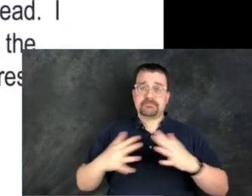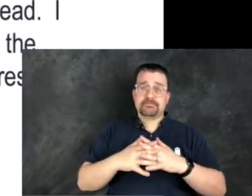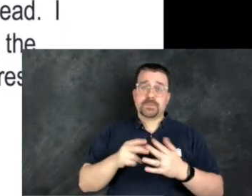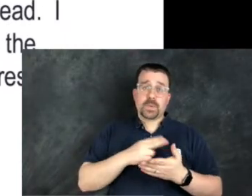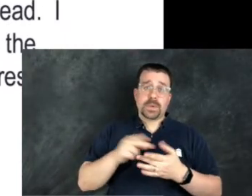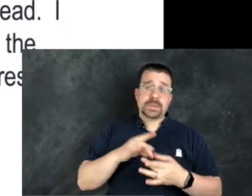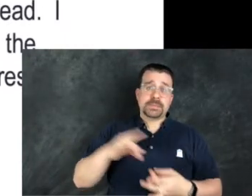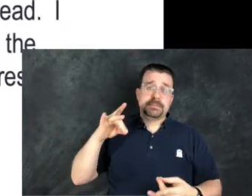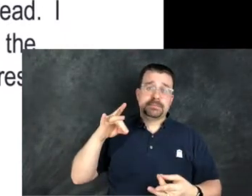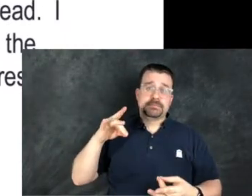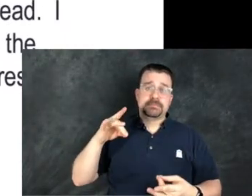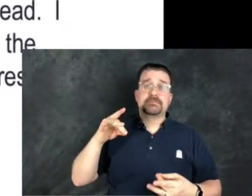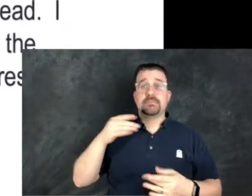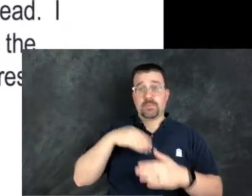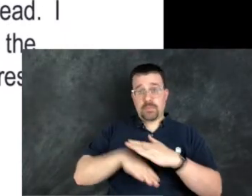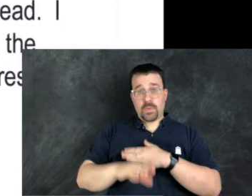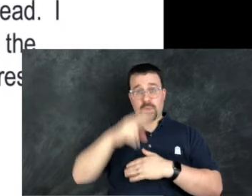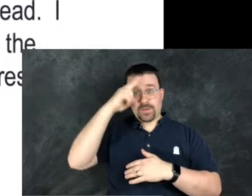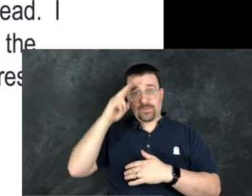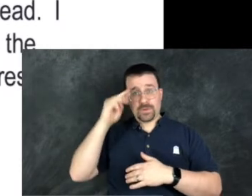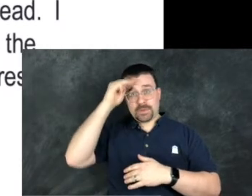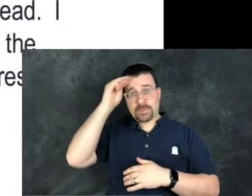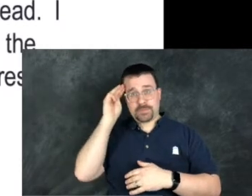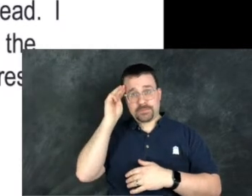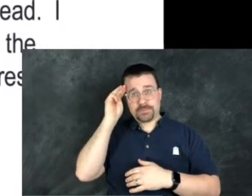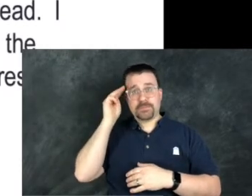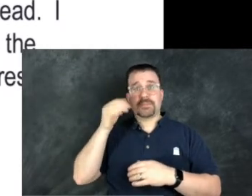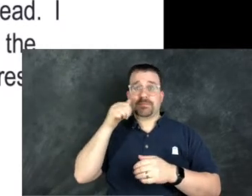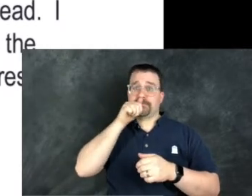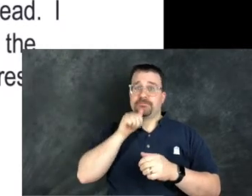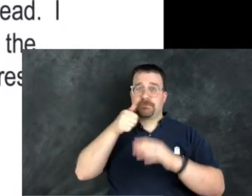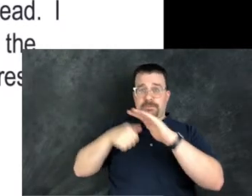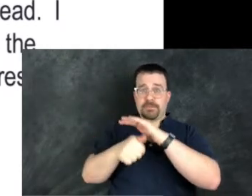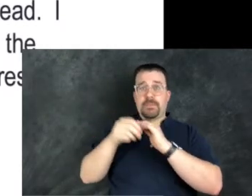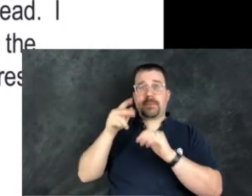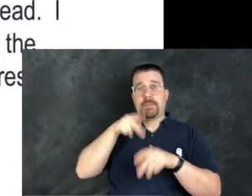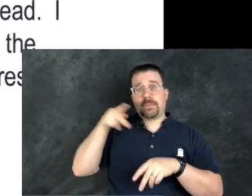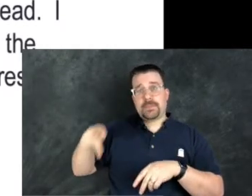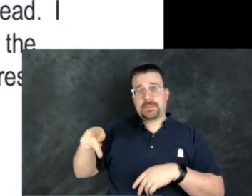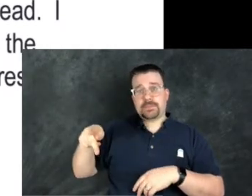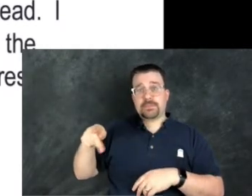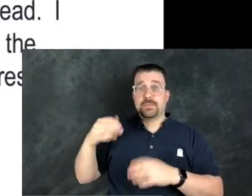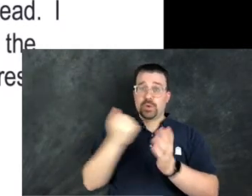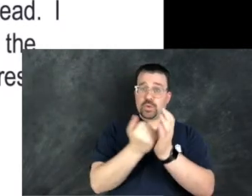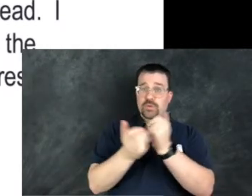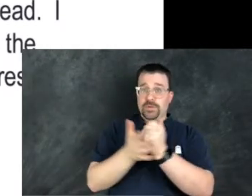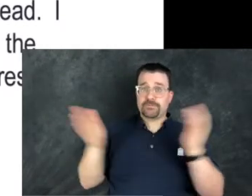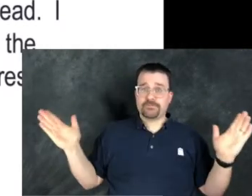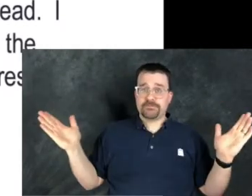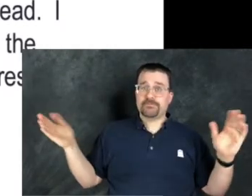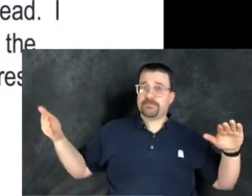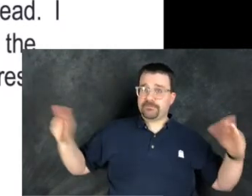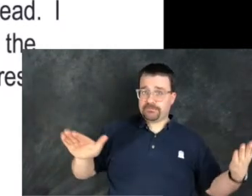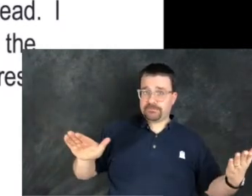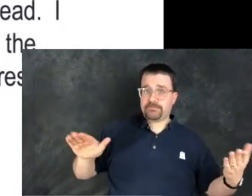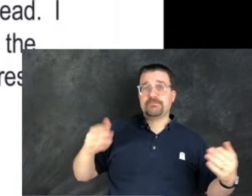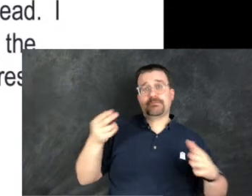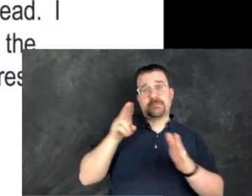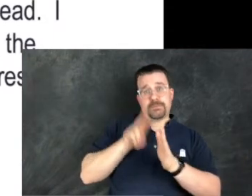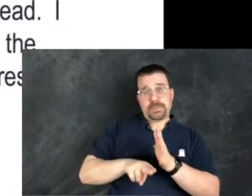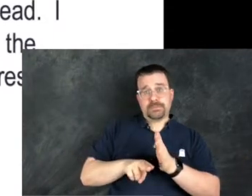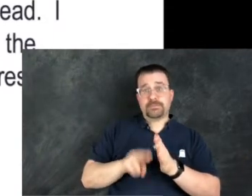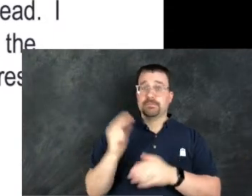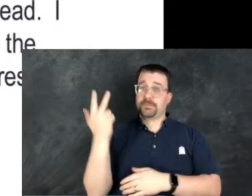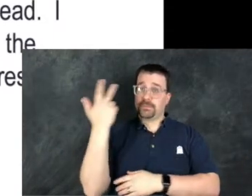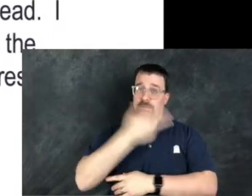Holy Spirit, born of the Virgin Mary, suffered under Pontius Pilate, was crucified, dead, and buried. The